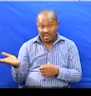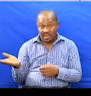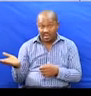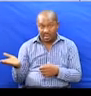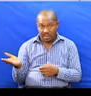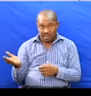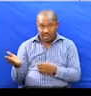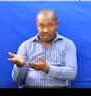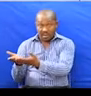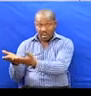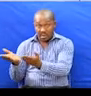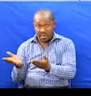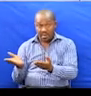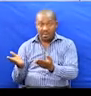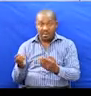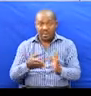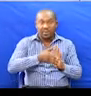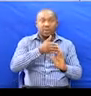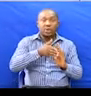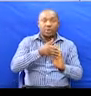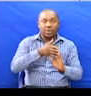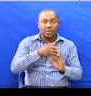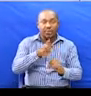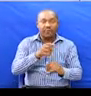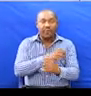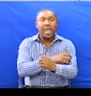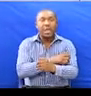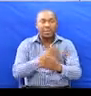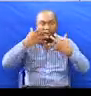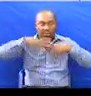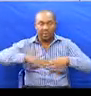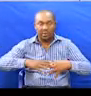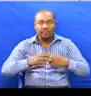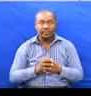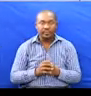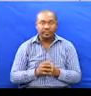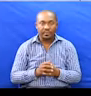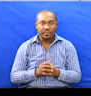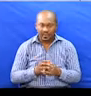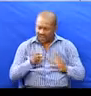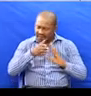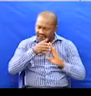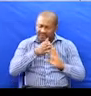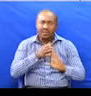source of energy. The first function is that